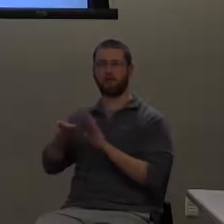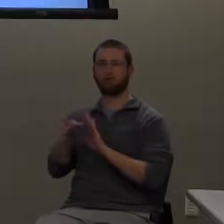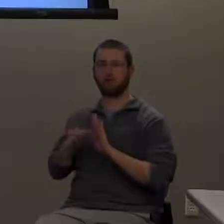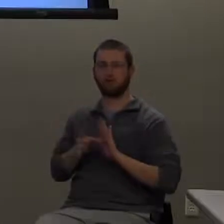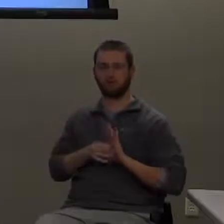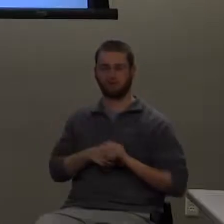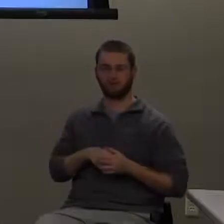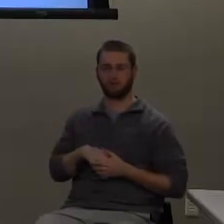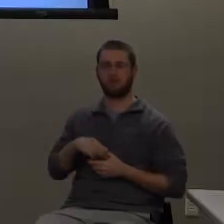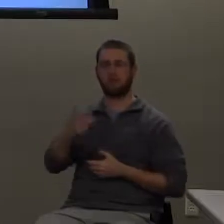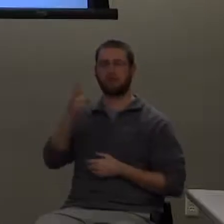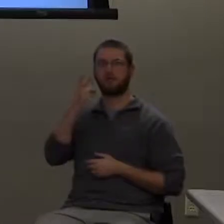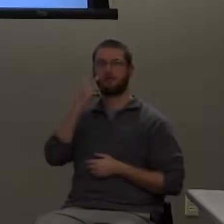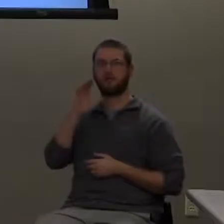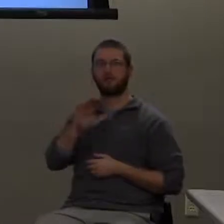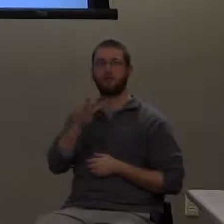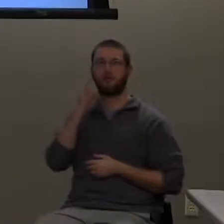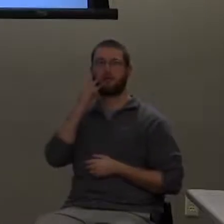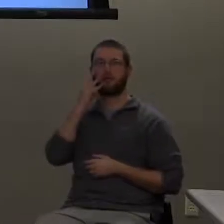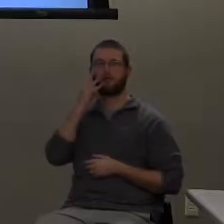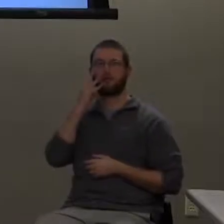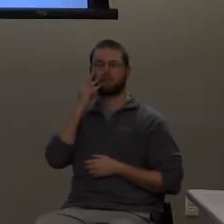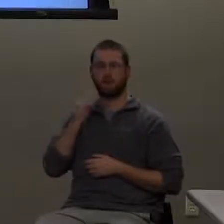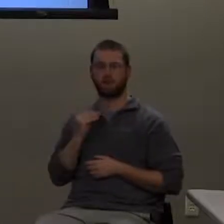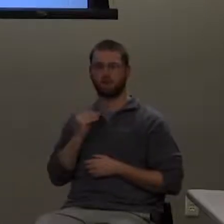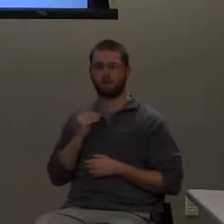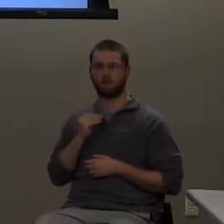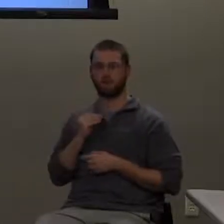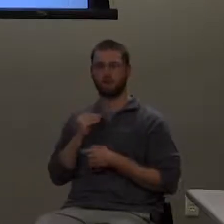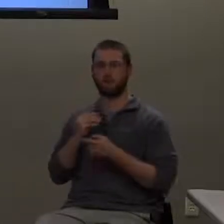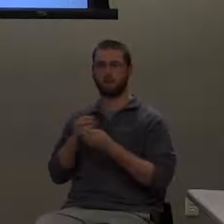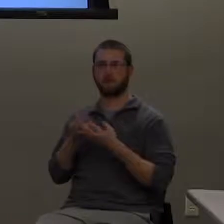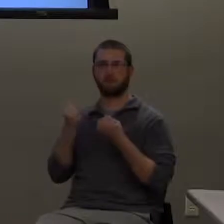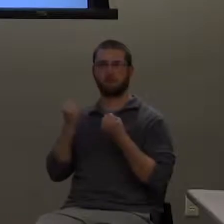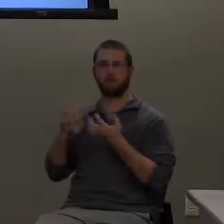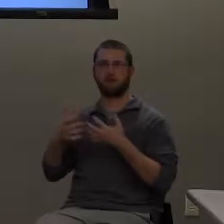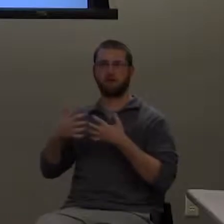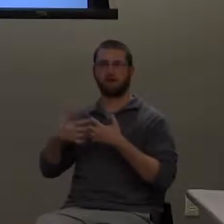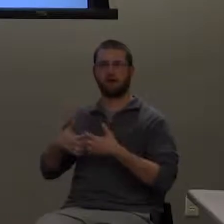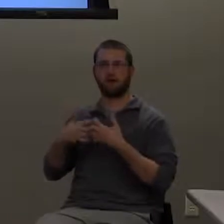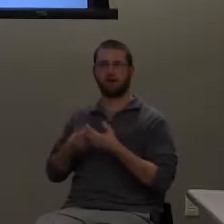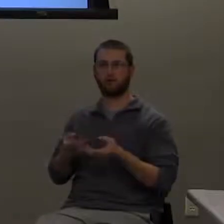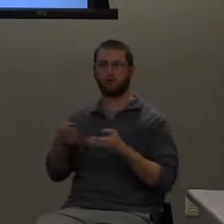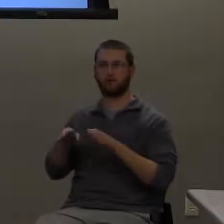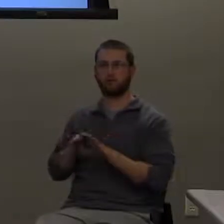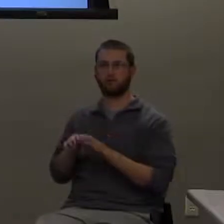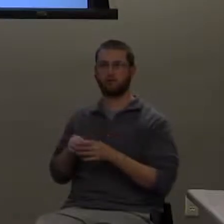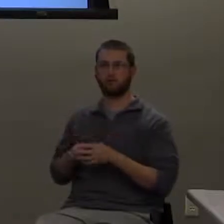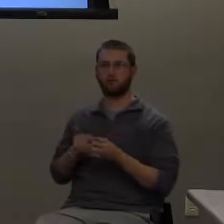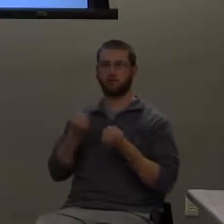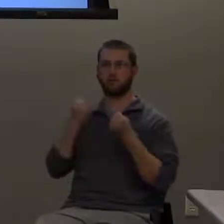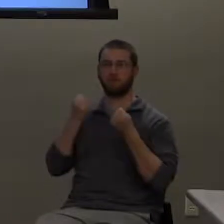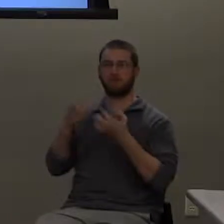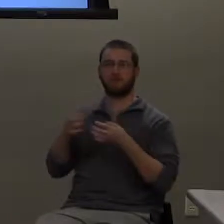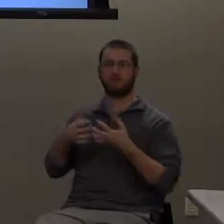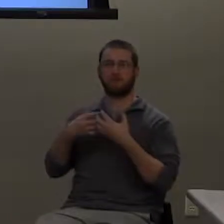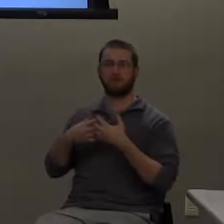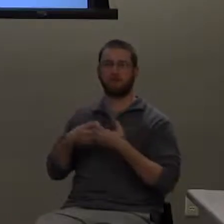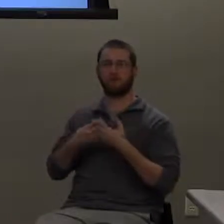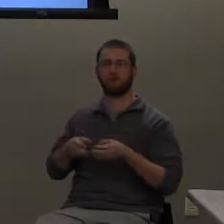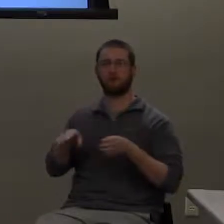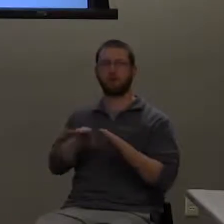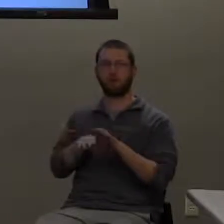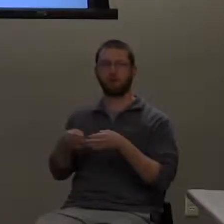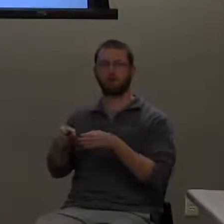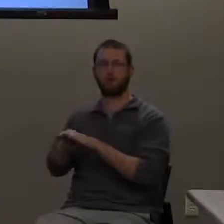how their experience. We've had several plants explode in that last 15 years. Excuse me? I said we've had a lot of